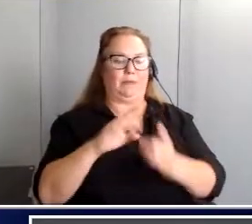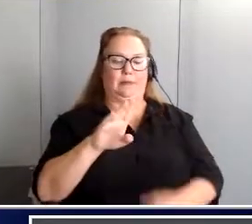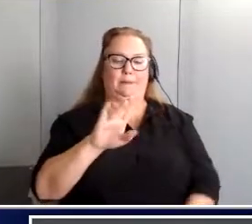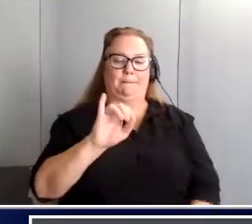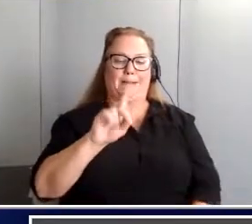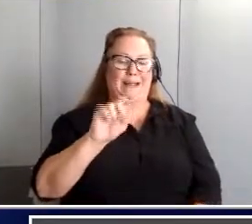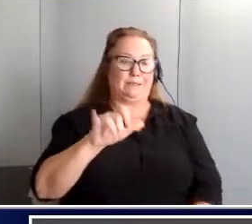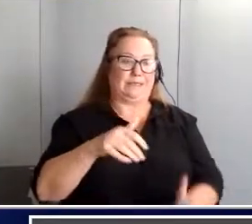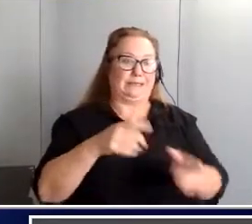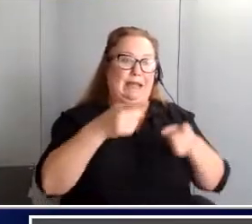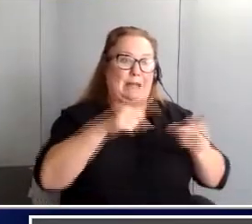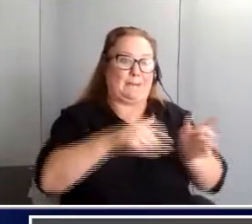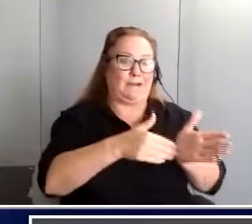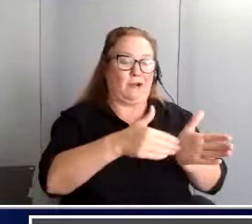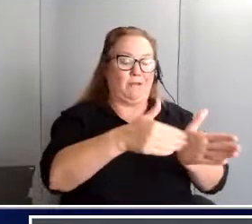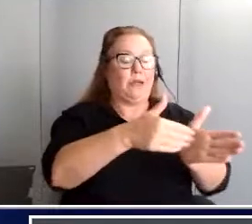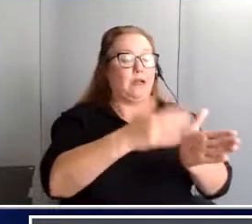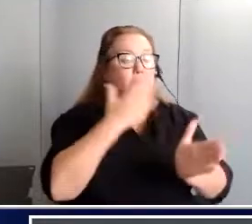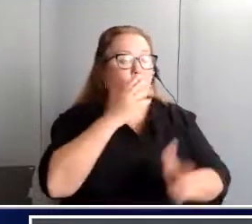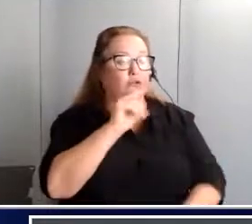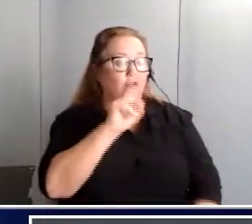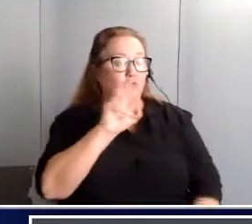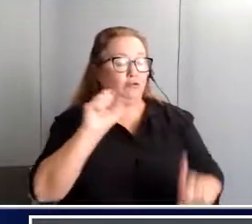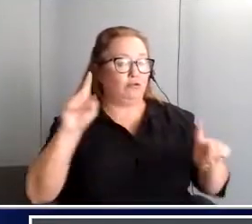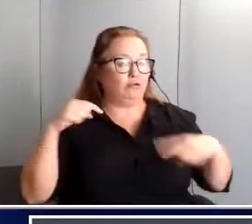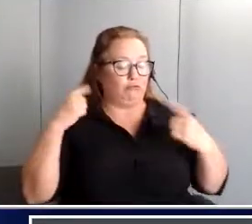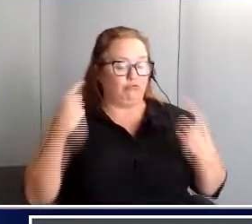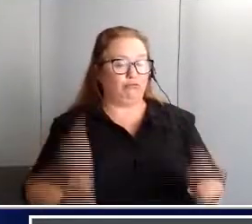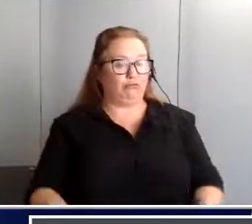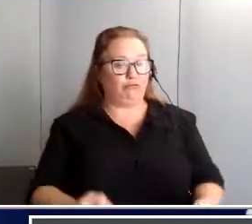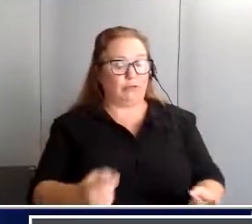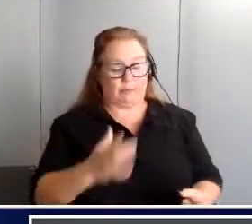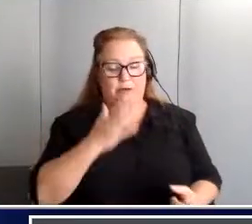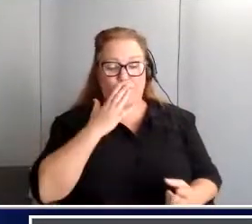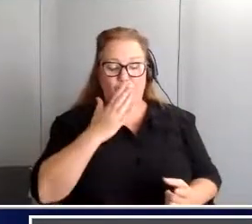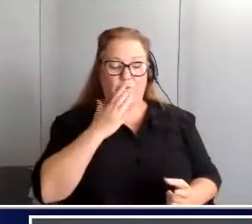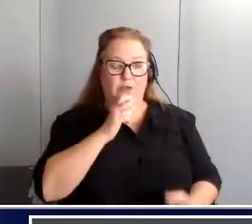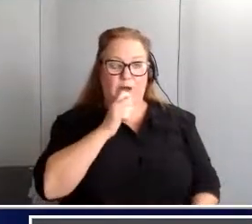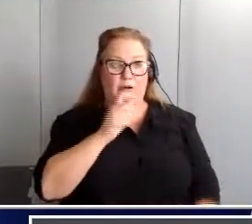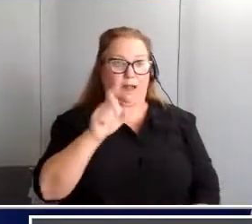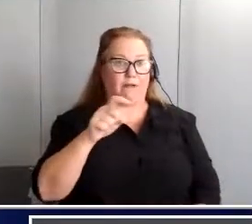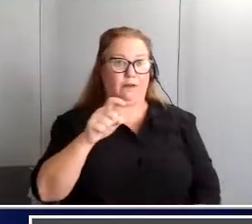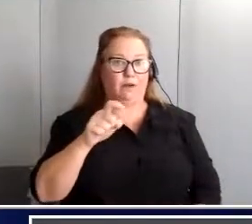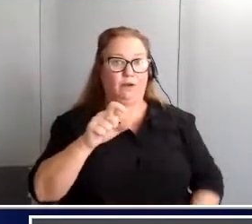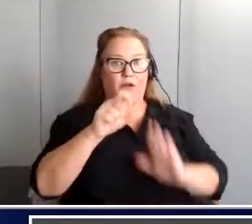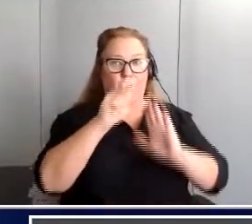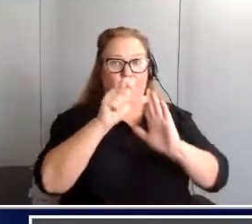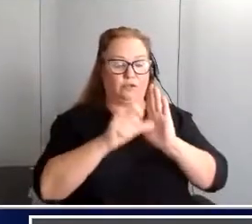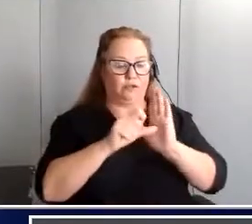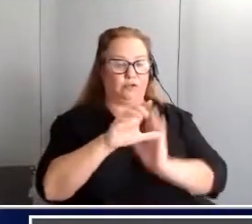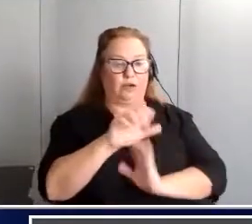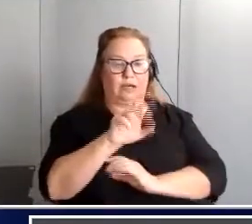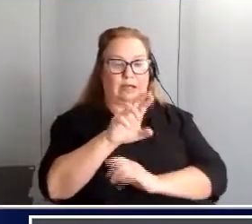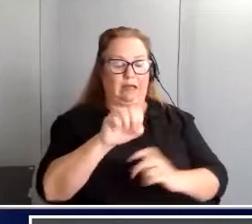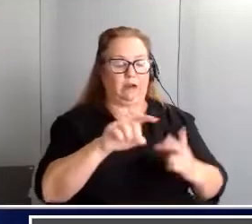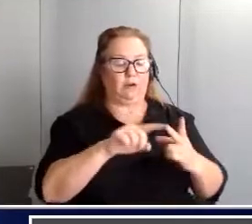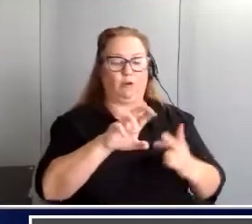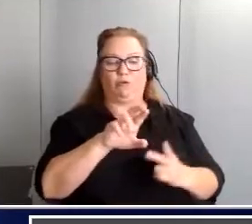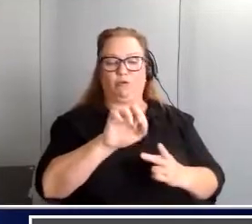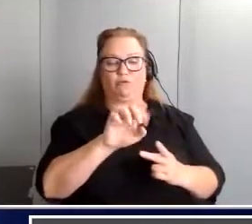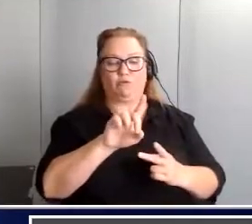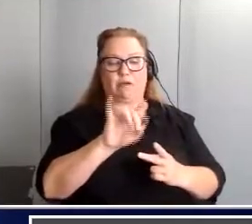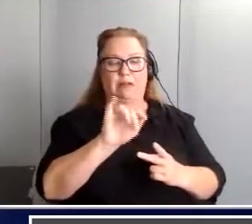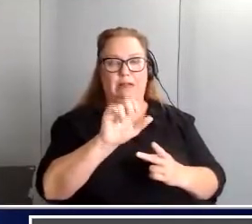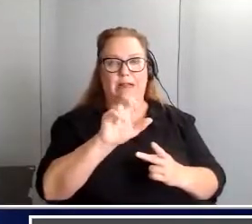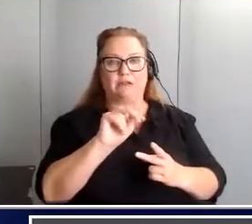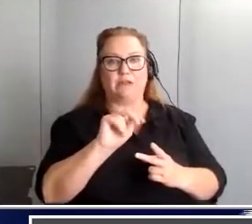and the good news is so far those biopsies are staying in a good position, so I don't have to do the surgical care or radiation therapy. But you know, if